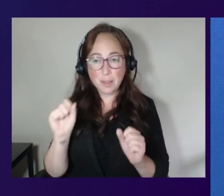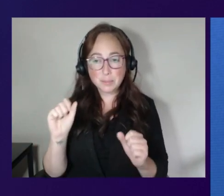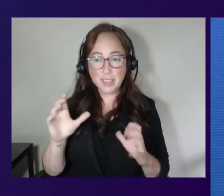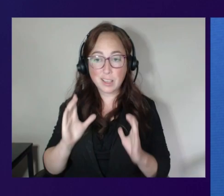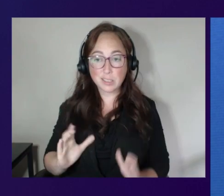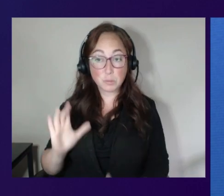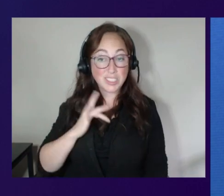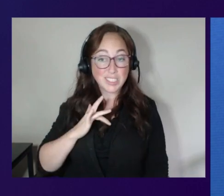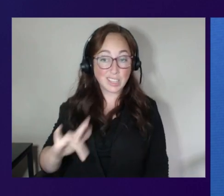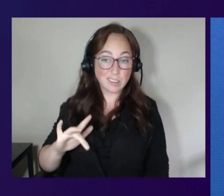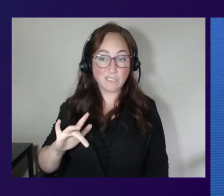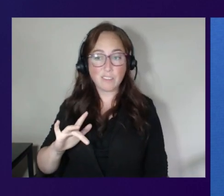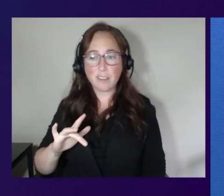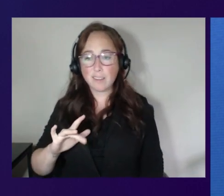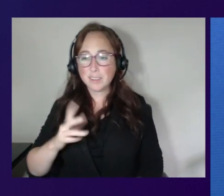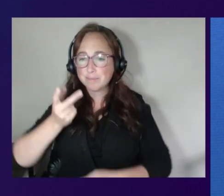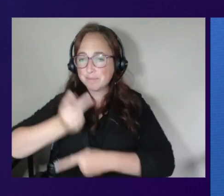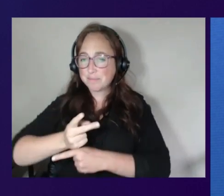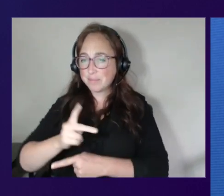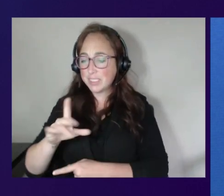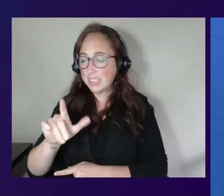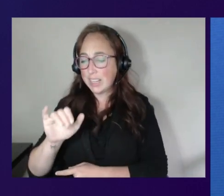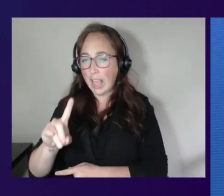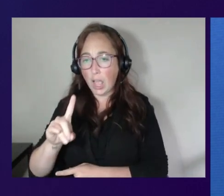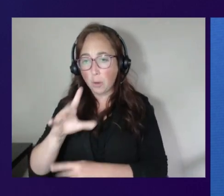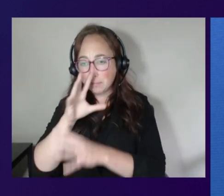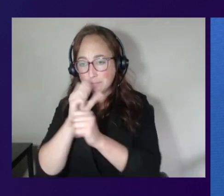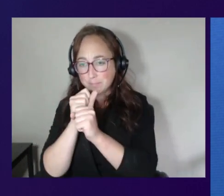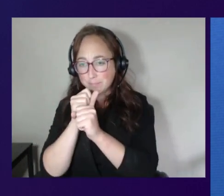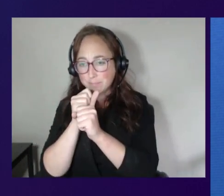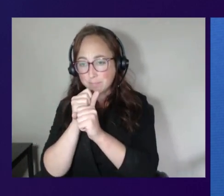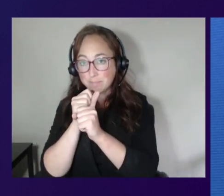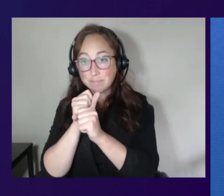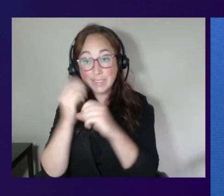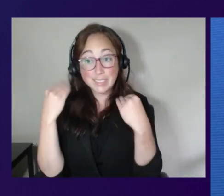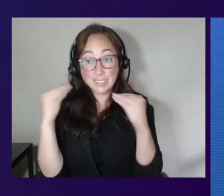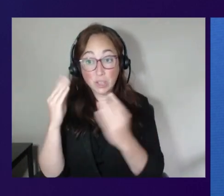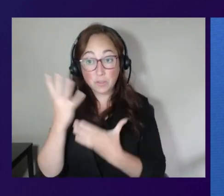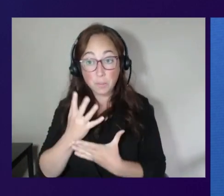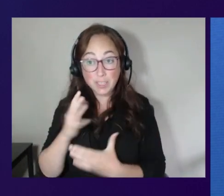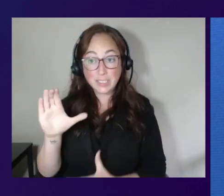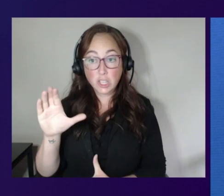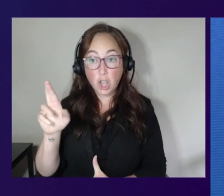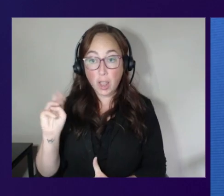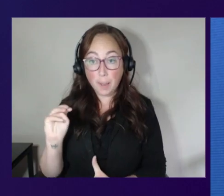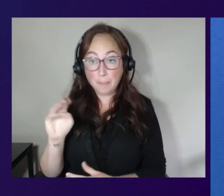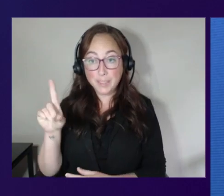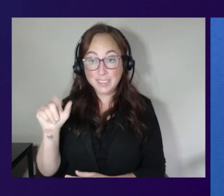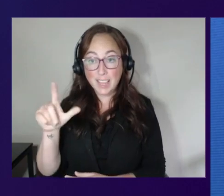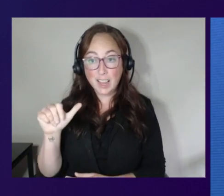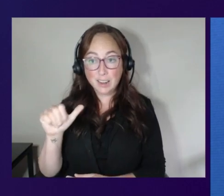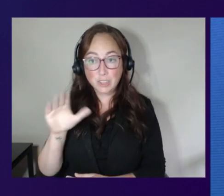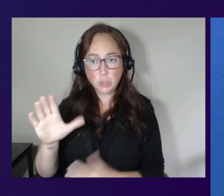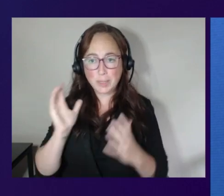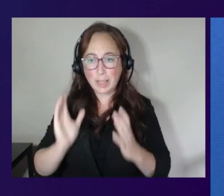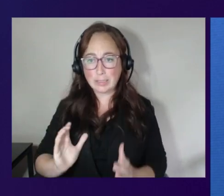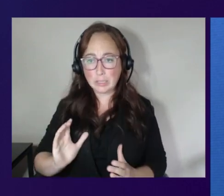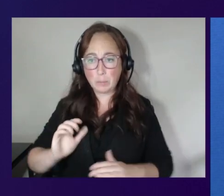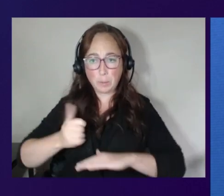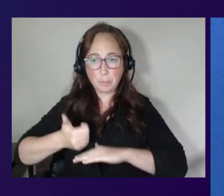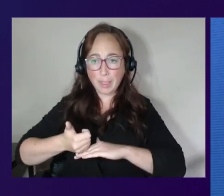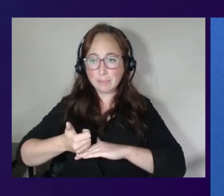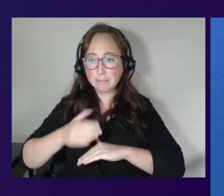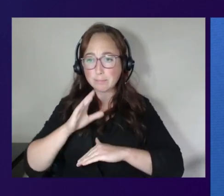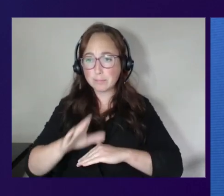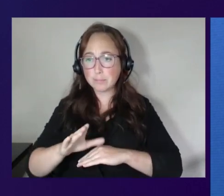cloud. Let's keep that kind of under lock and key. Sales information even. You can imagine CRM data. That's your customer base. That's your lifeblood. Like you